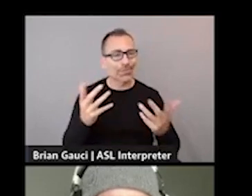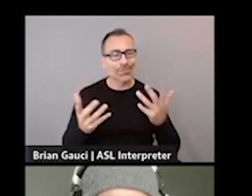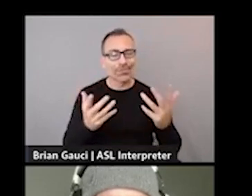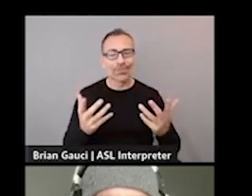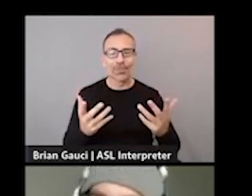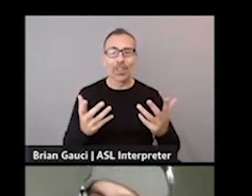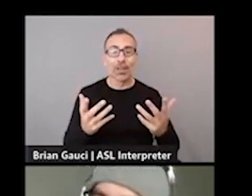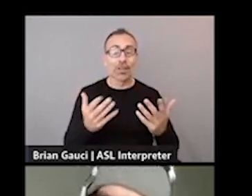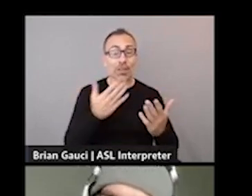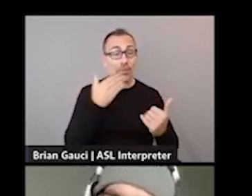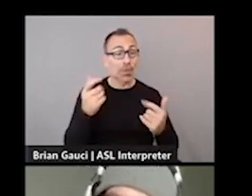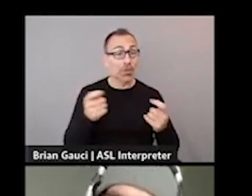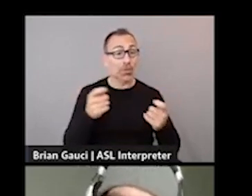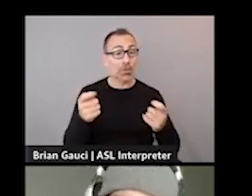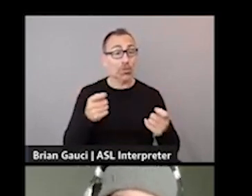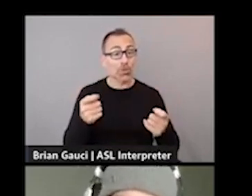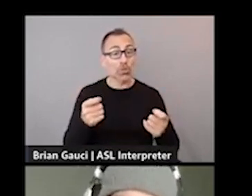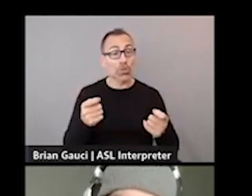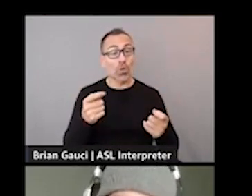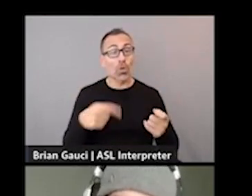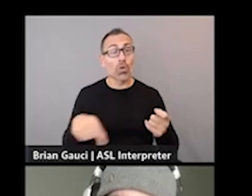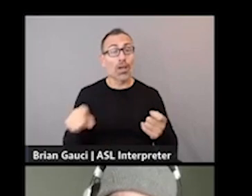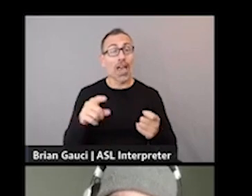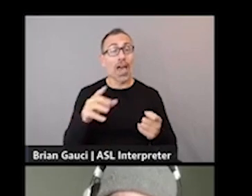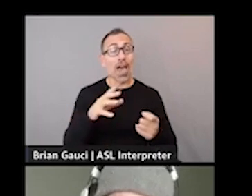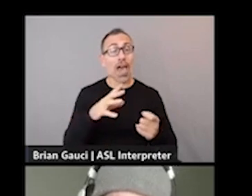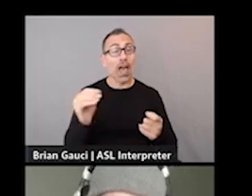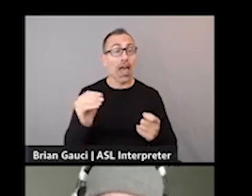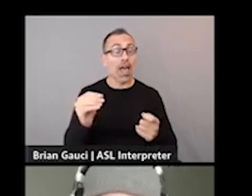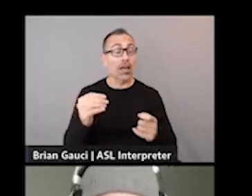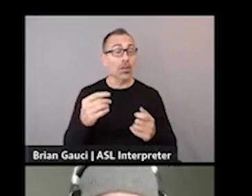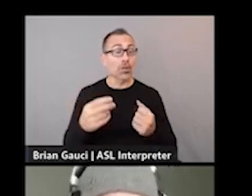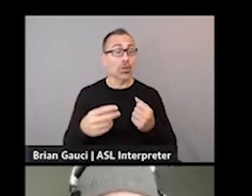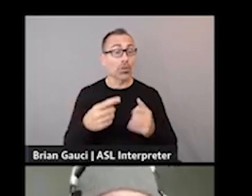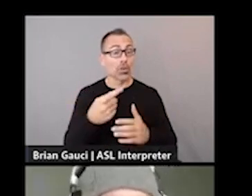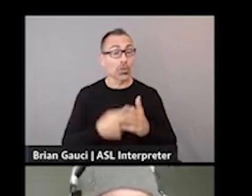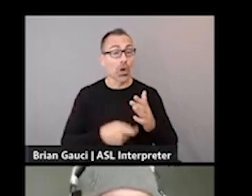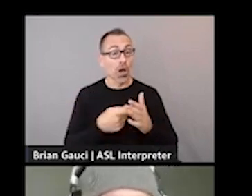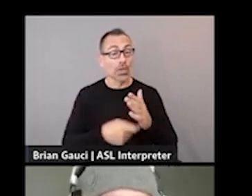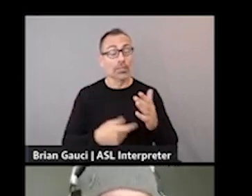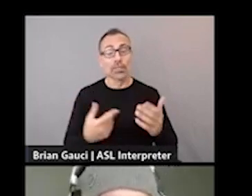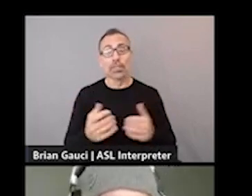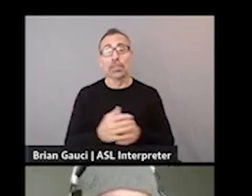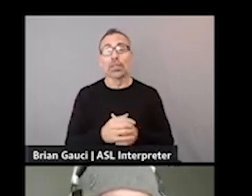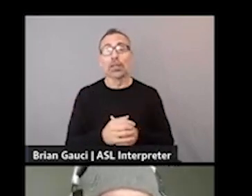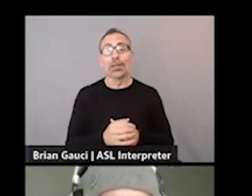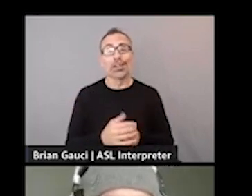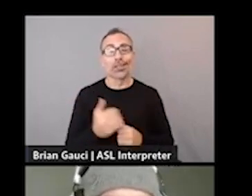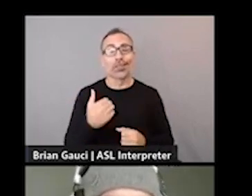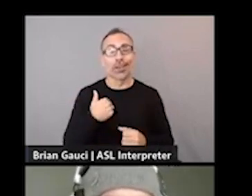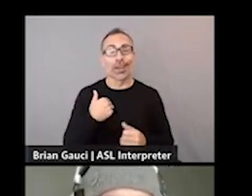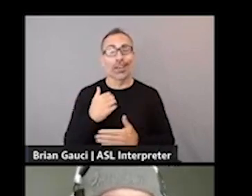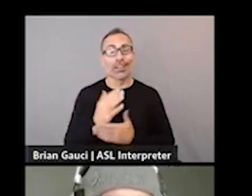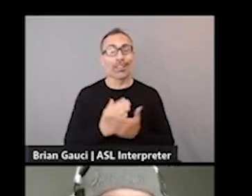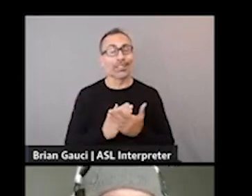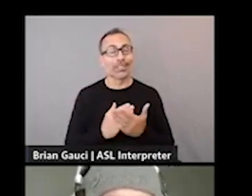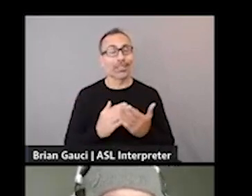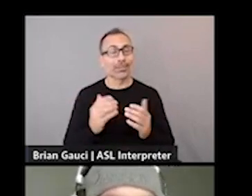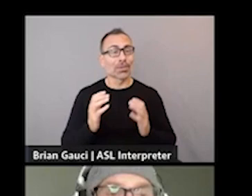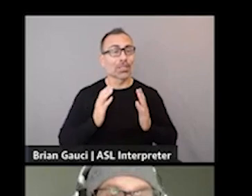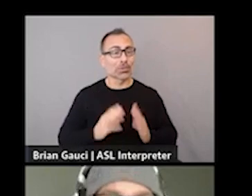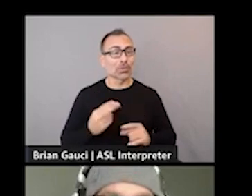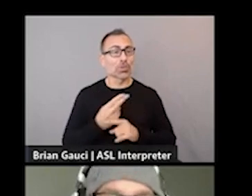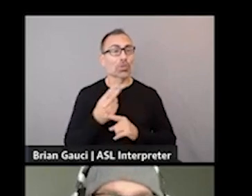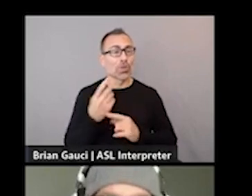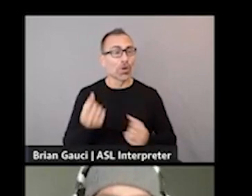there's better control on billing and costs. So, but we've had customers who really are using it for many use cases.